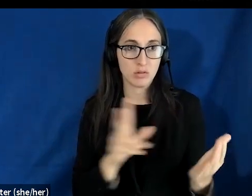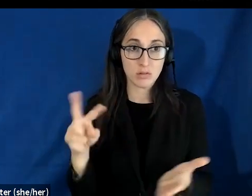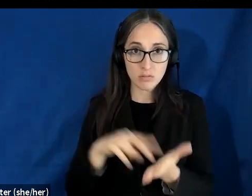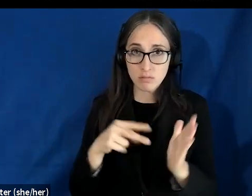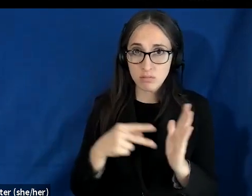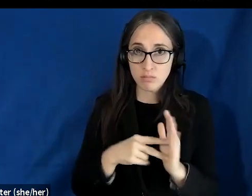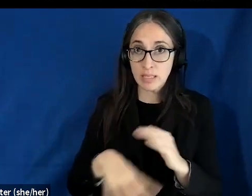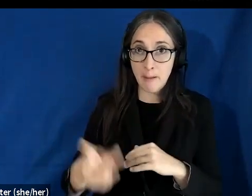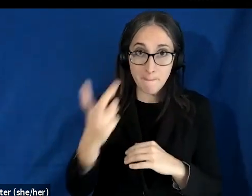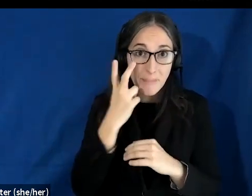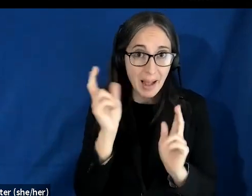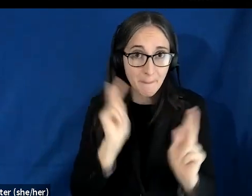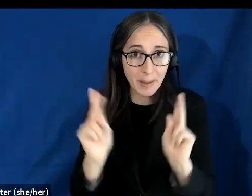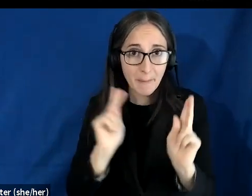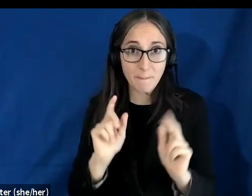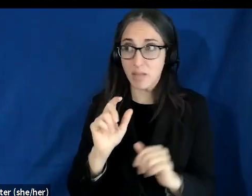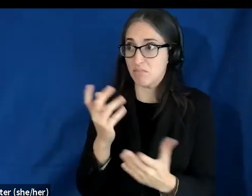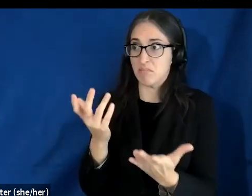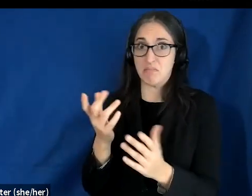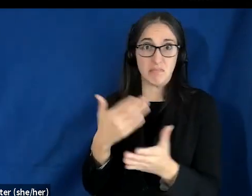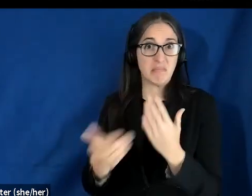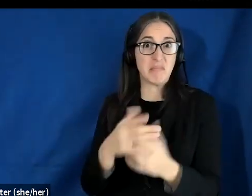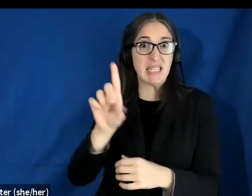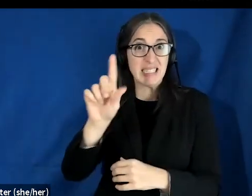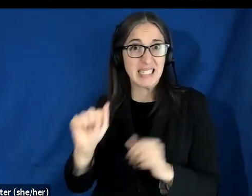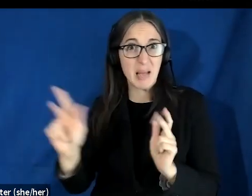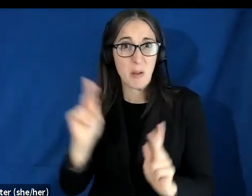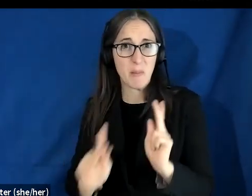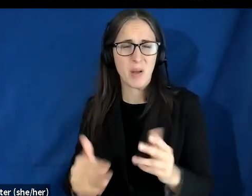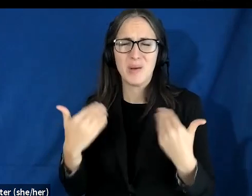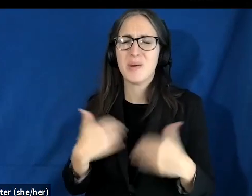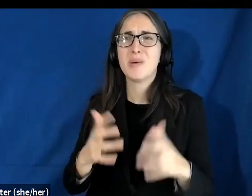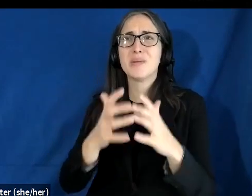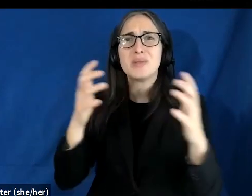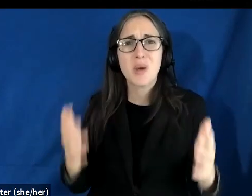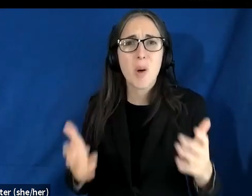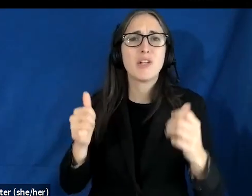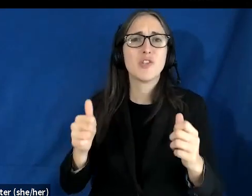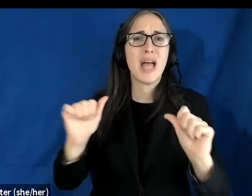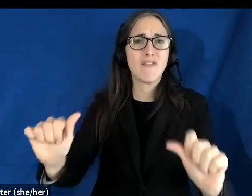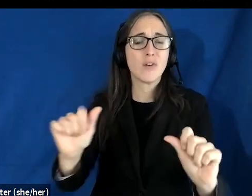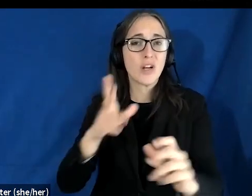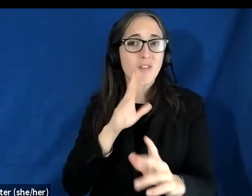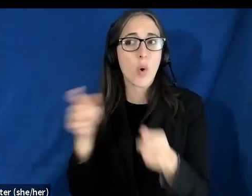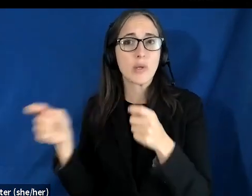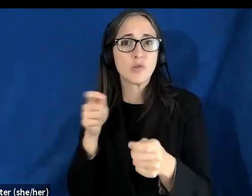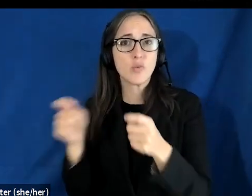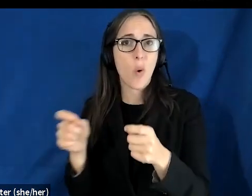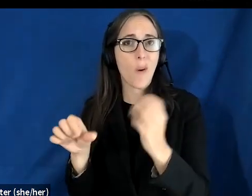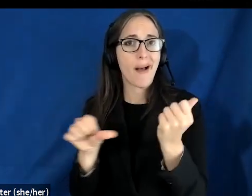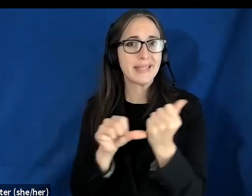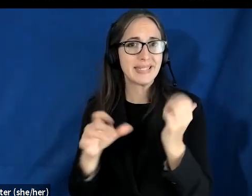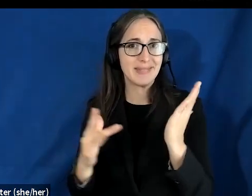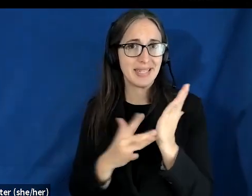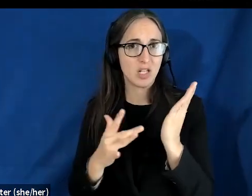even disabled people have to put in so much effort to control their assistive tech. Observe somebody